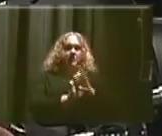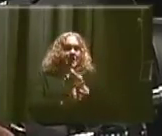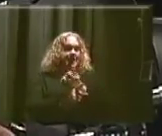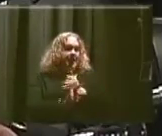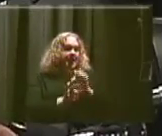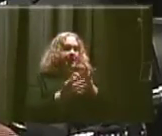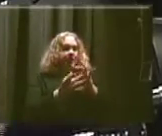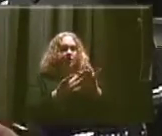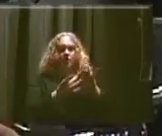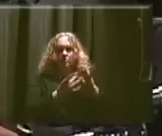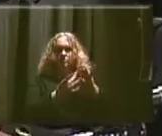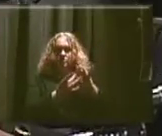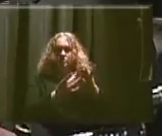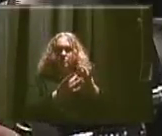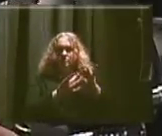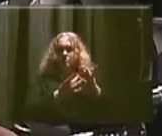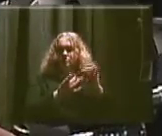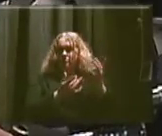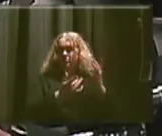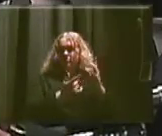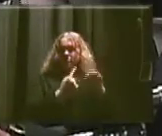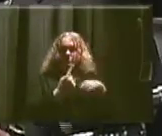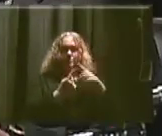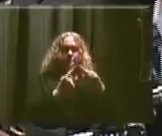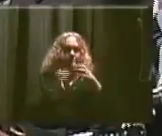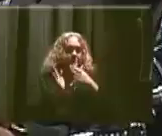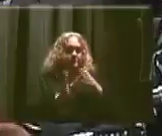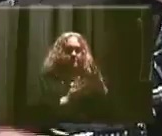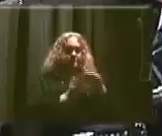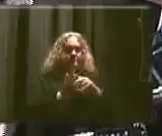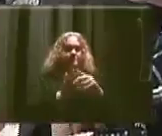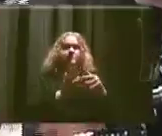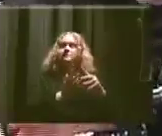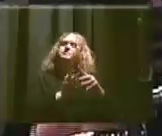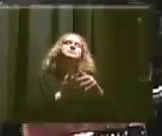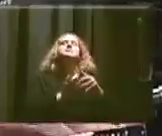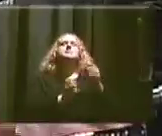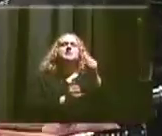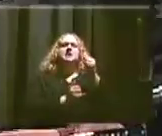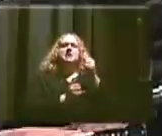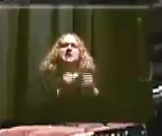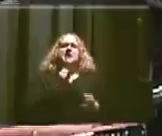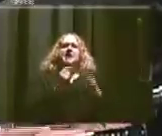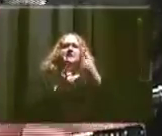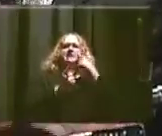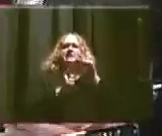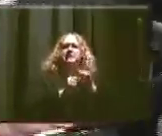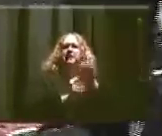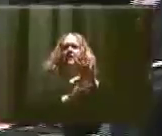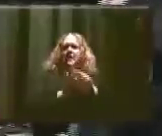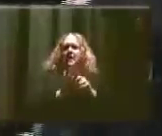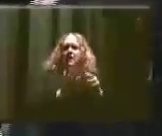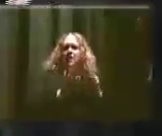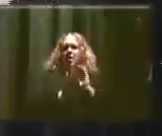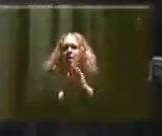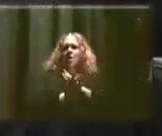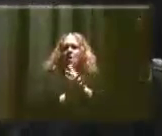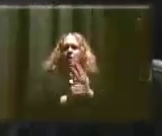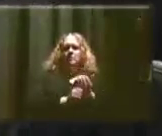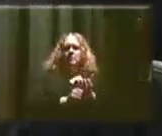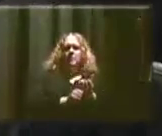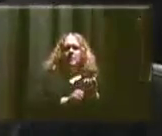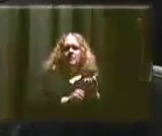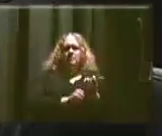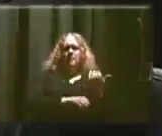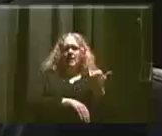any comments on the planning calendar? Yes, Chris. Yes. On the last consent calendar that we had at our last meeting, I noticed that there was